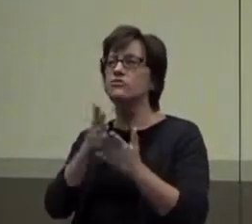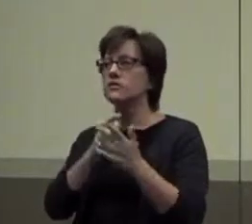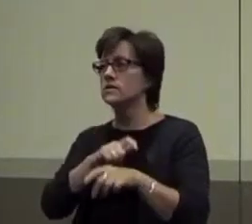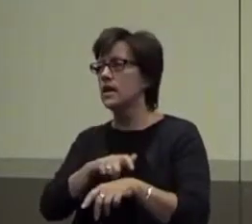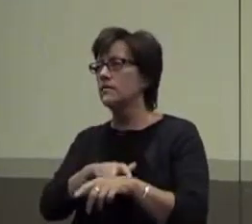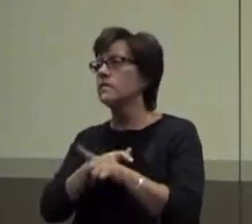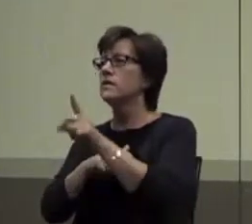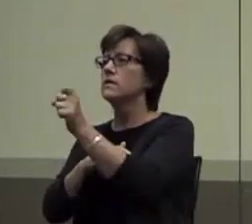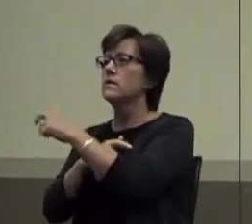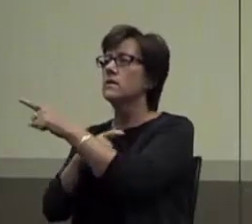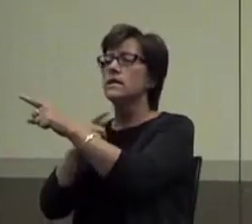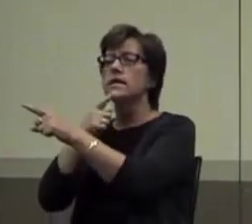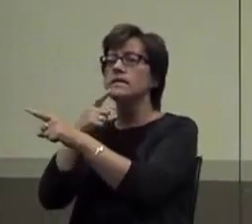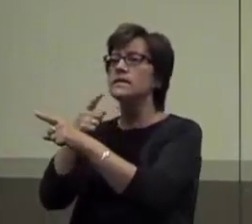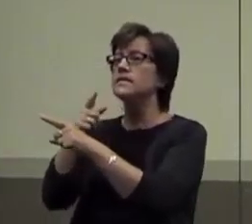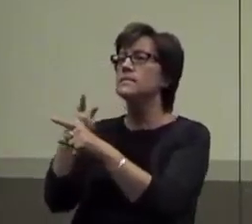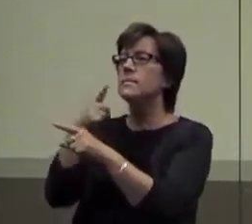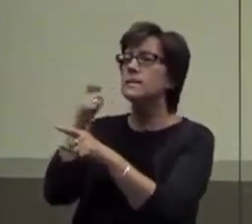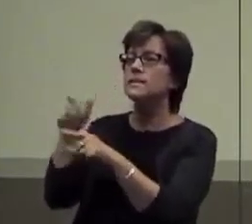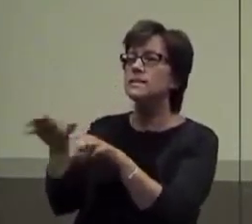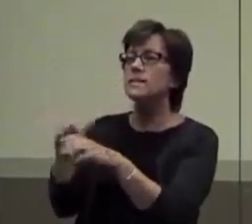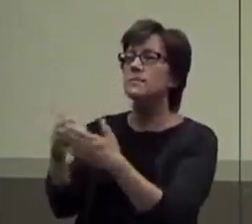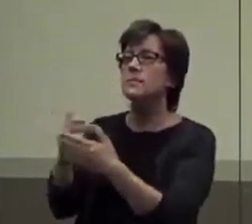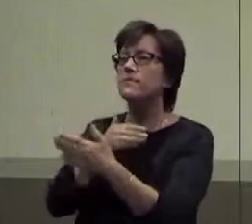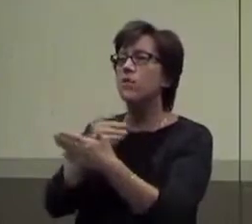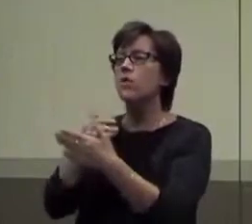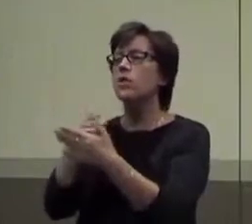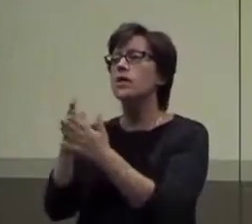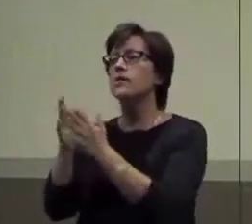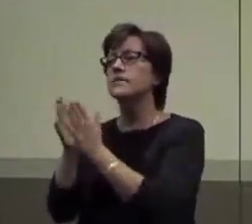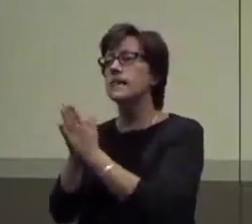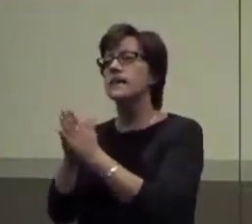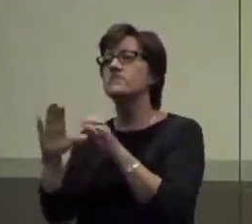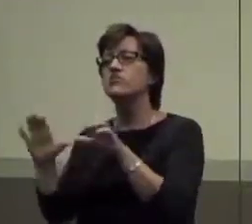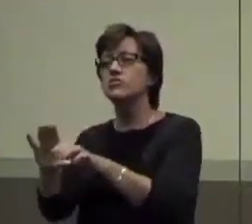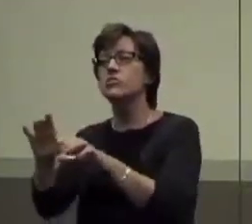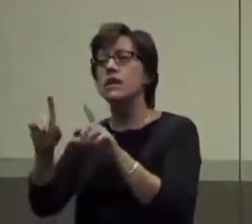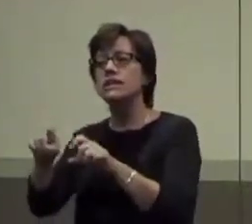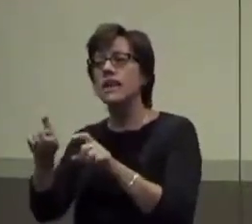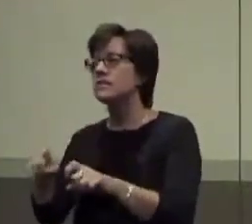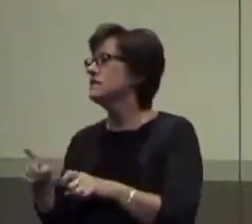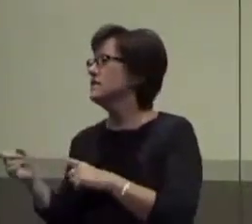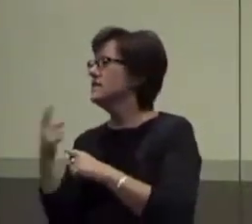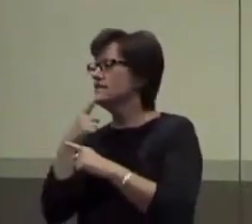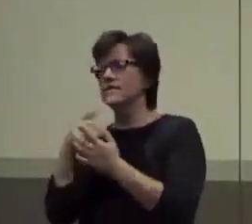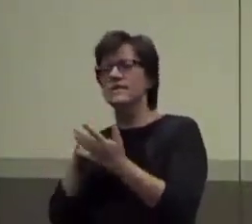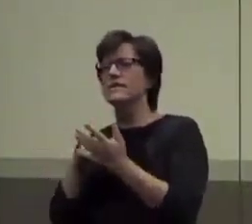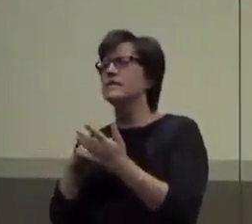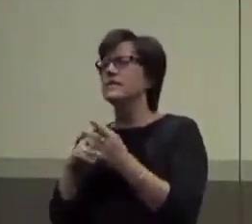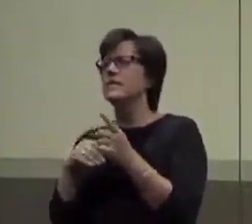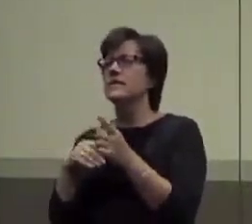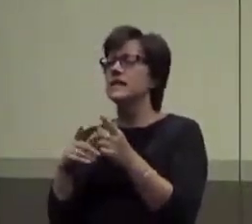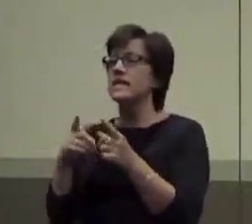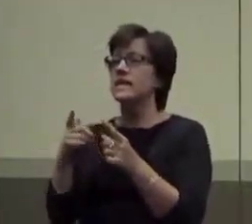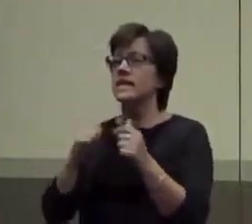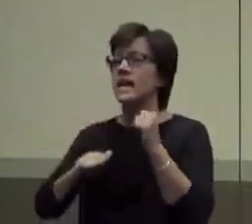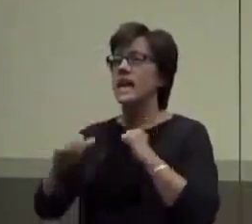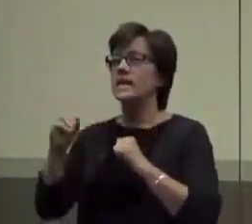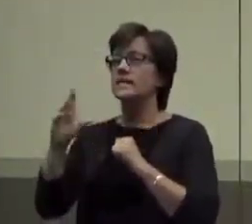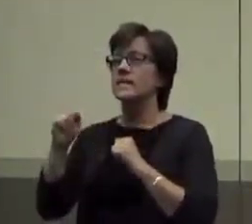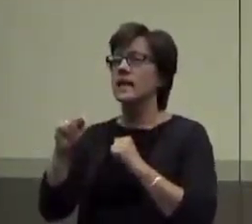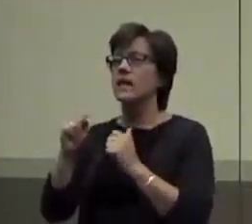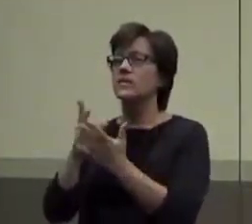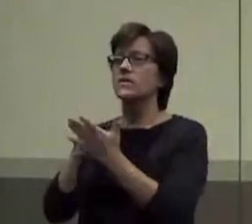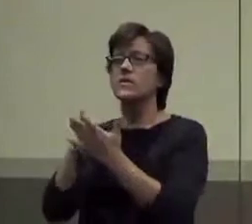did it before he was asked to perform a task? What was that, sorry? He acted out against